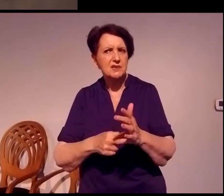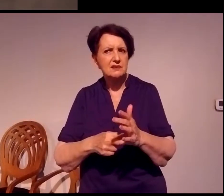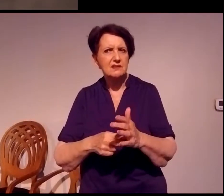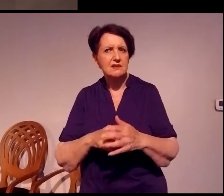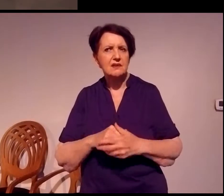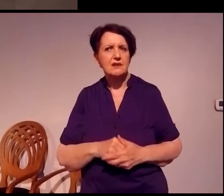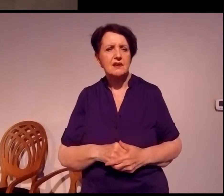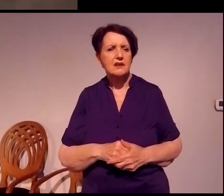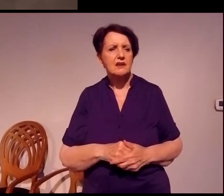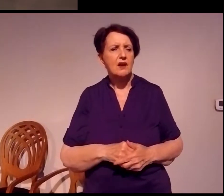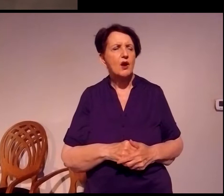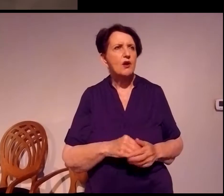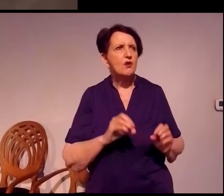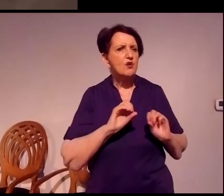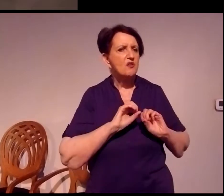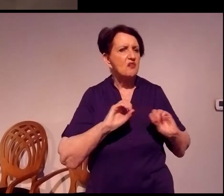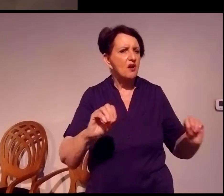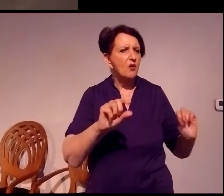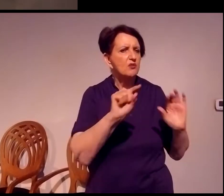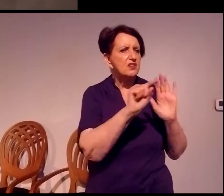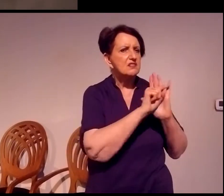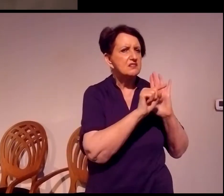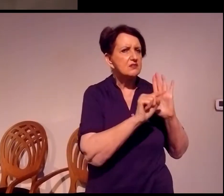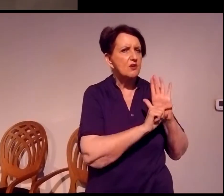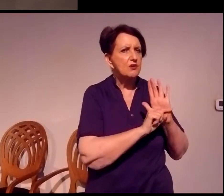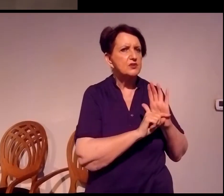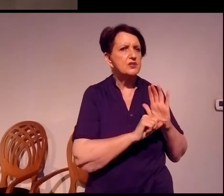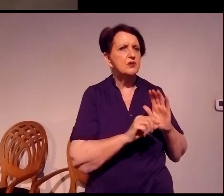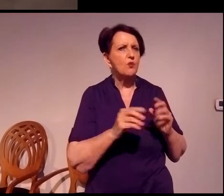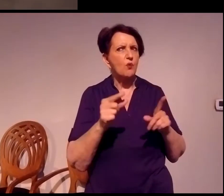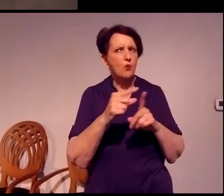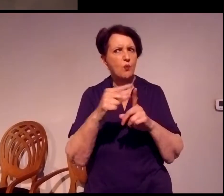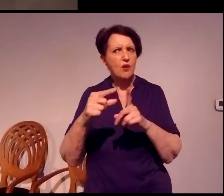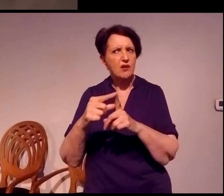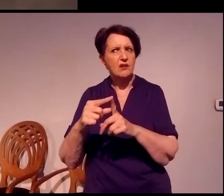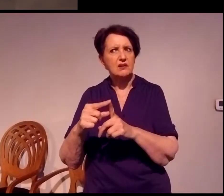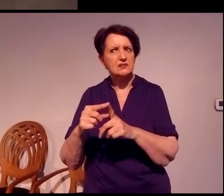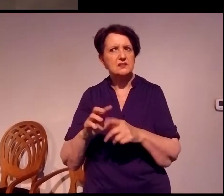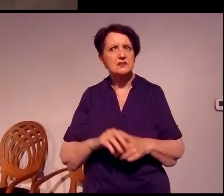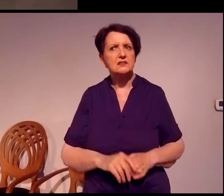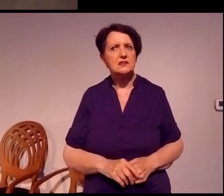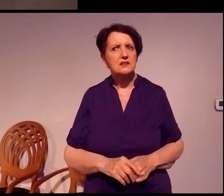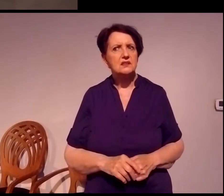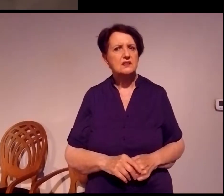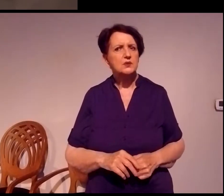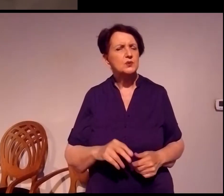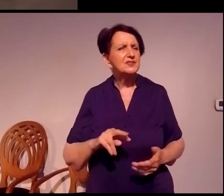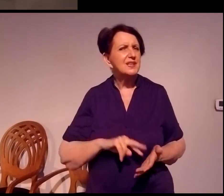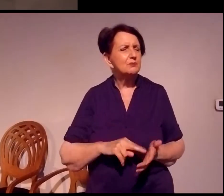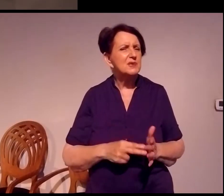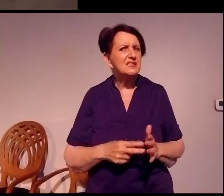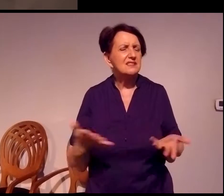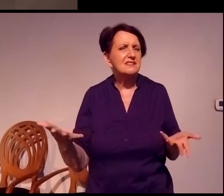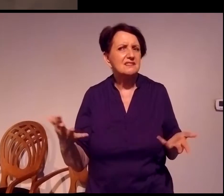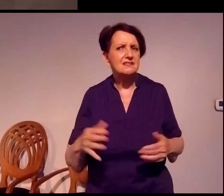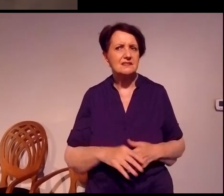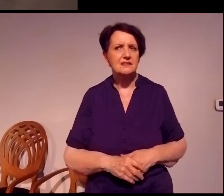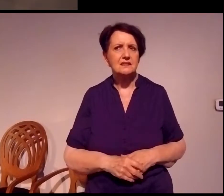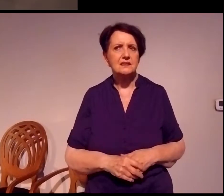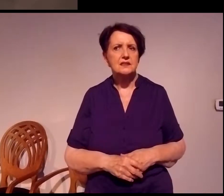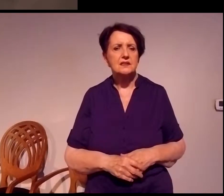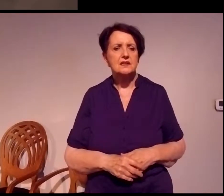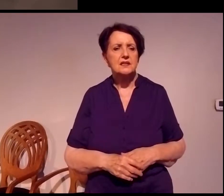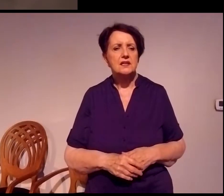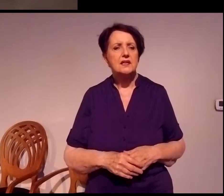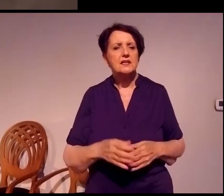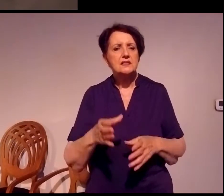no discouraging words. Discouraging is about taking courage away from